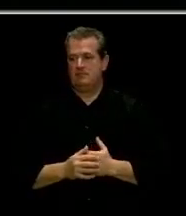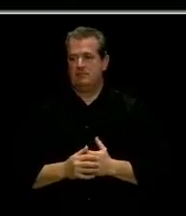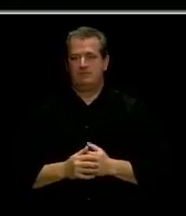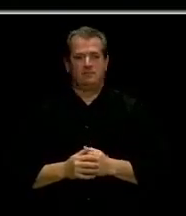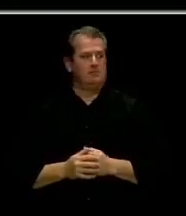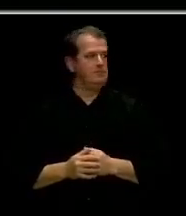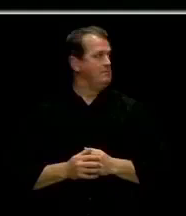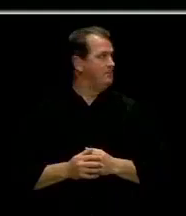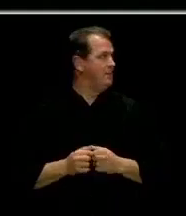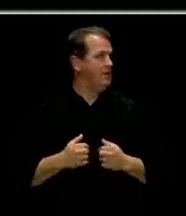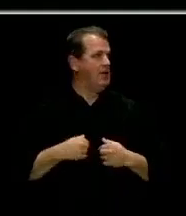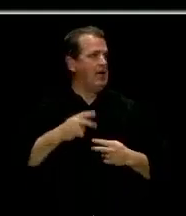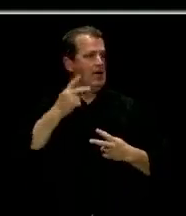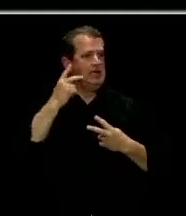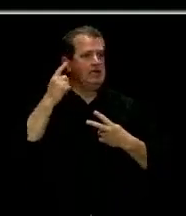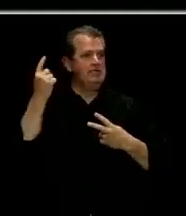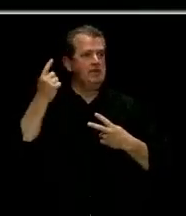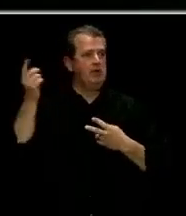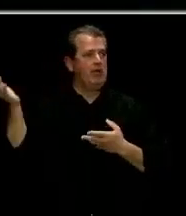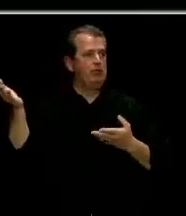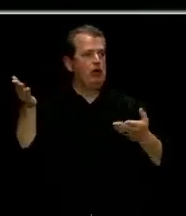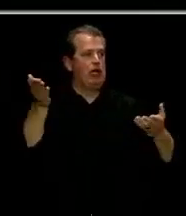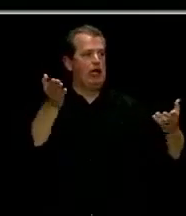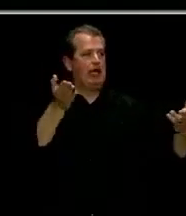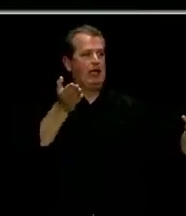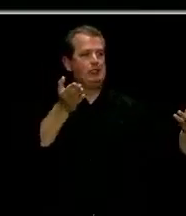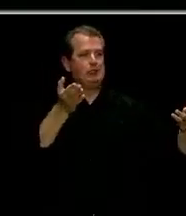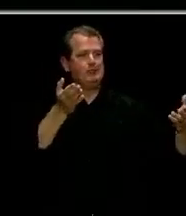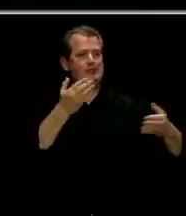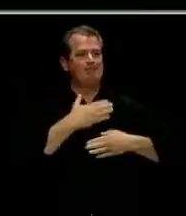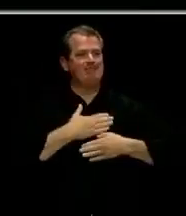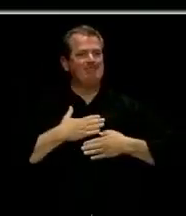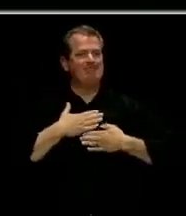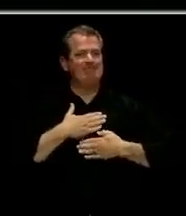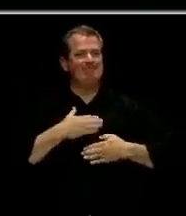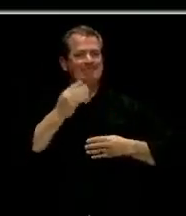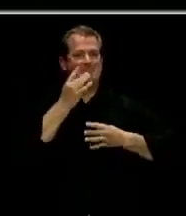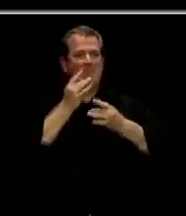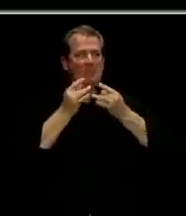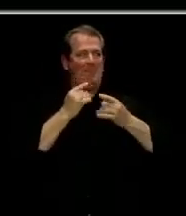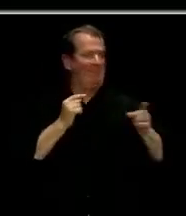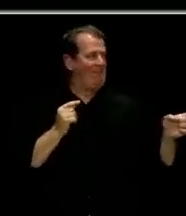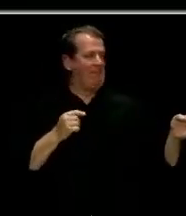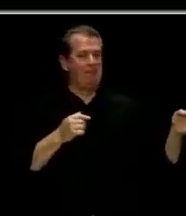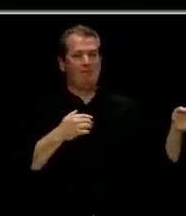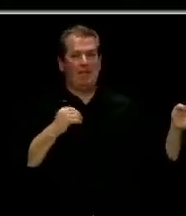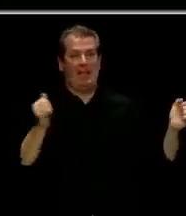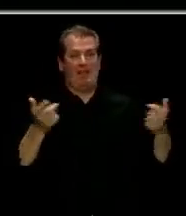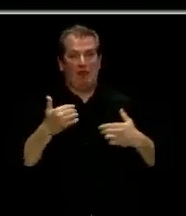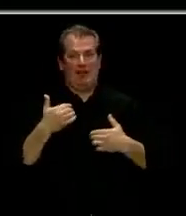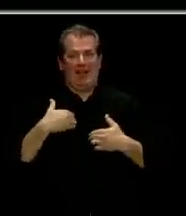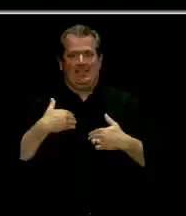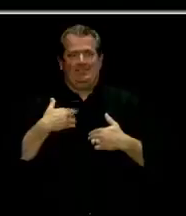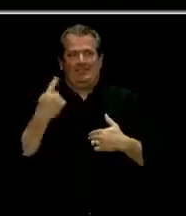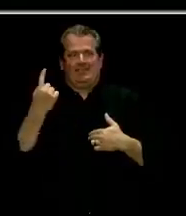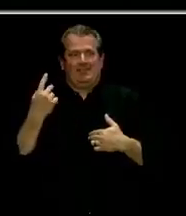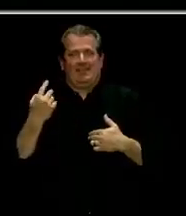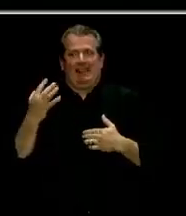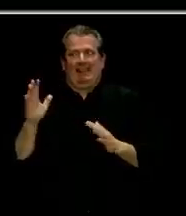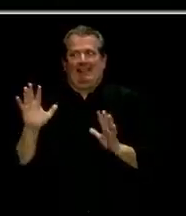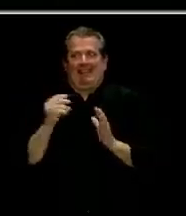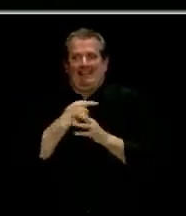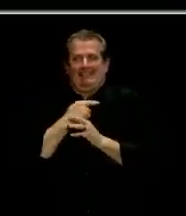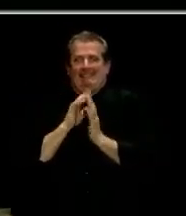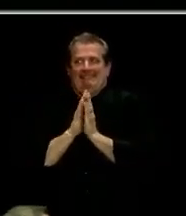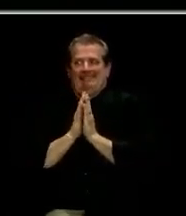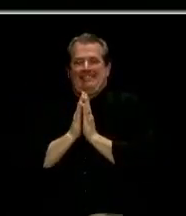And I see someone rolled out some treats. So everyone has their kryptonite. Mine is cake. So look